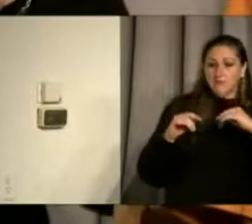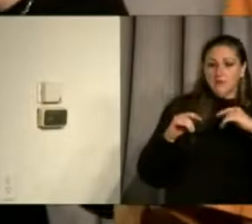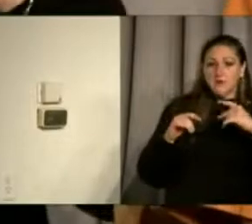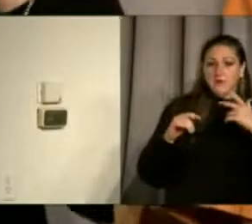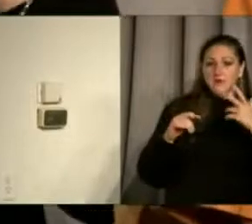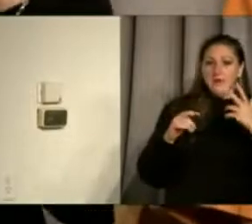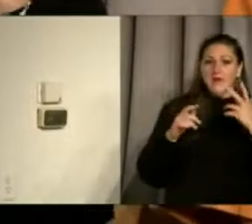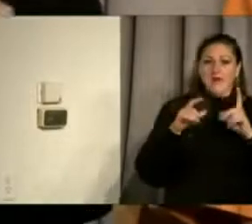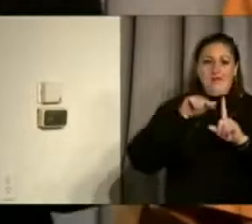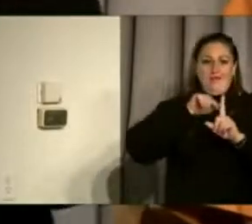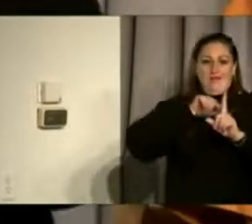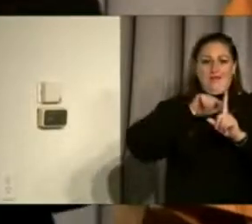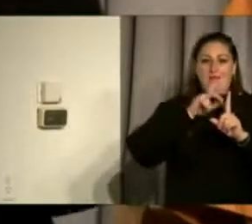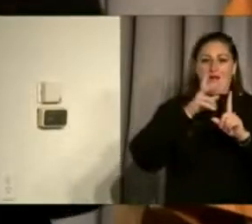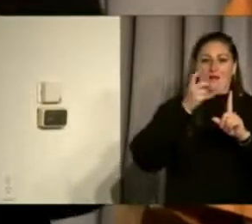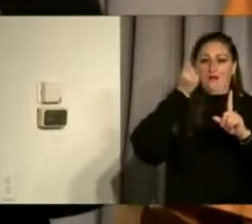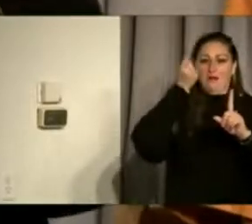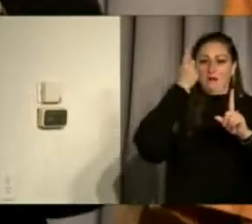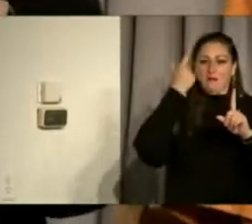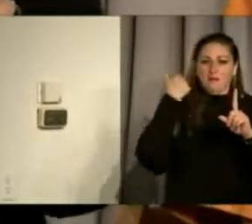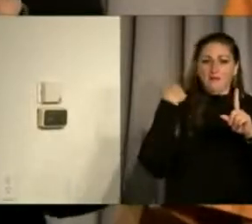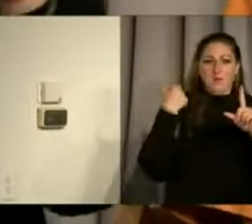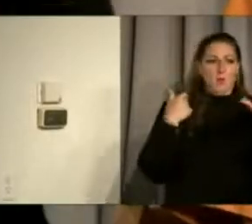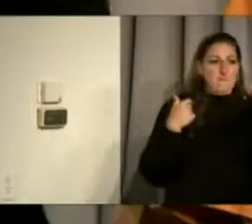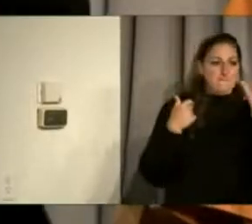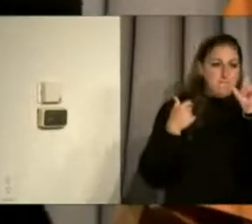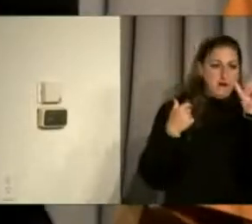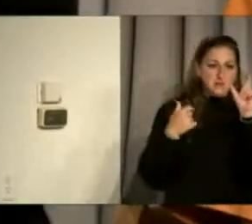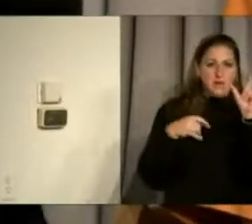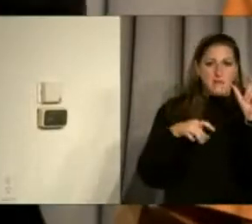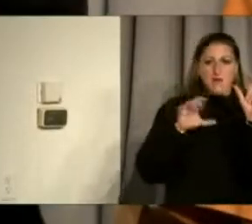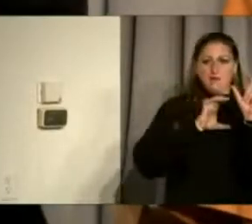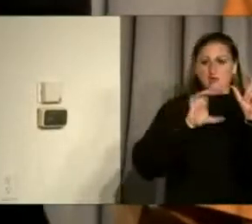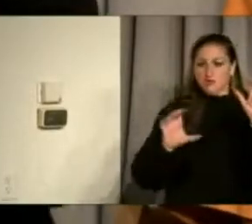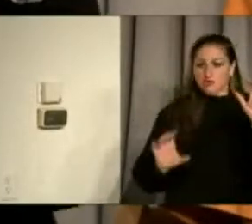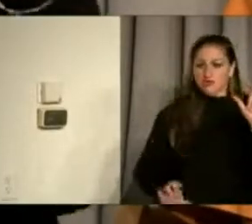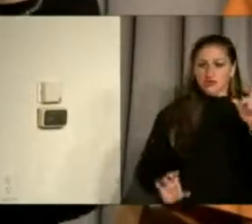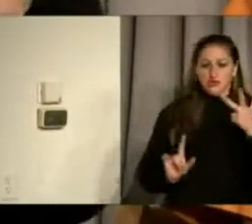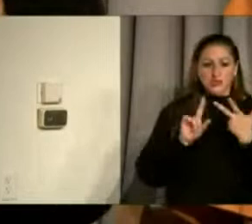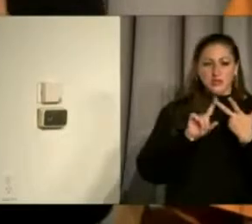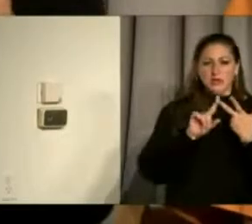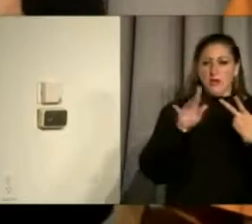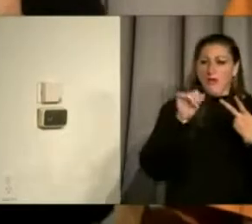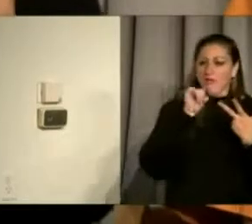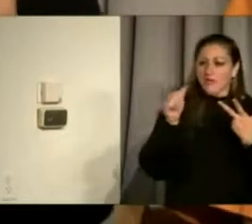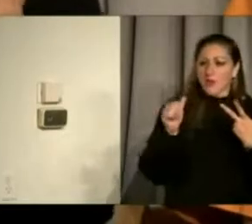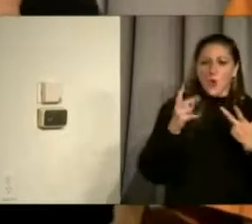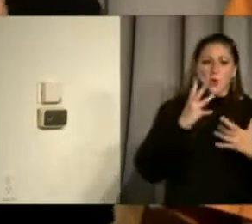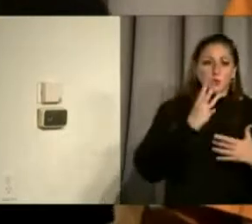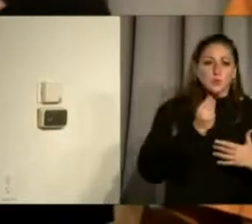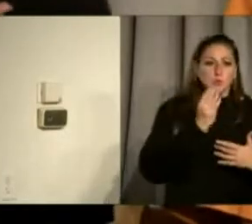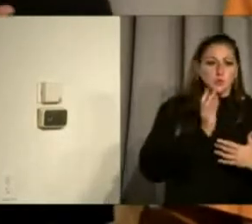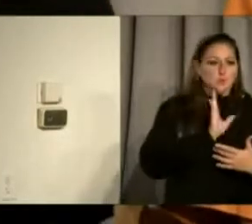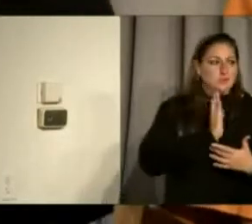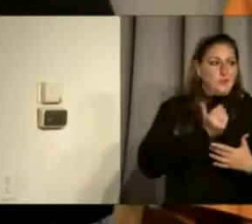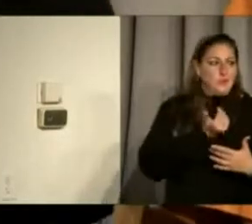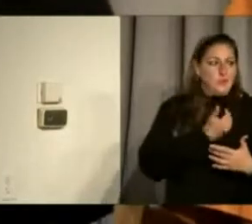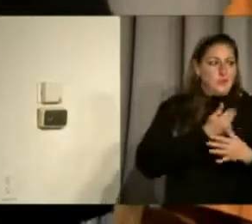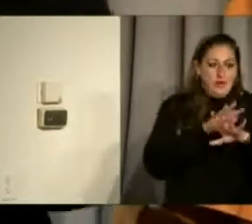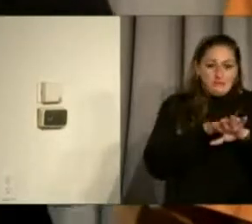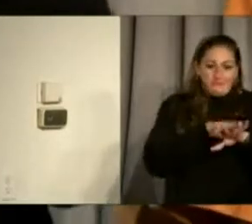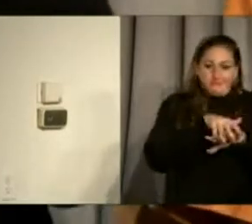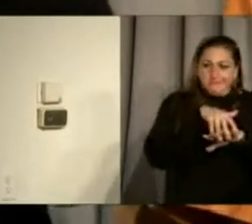weren't Christians, meaning they weren't Muslims, they weren't Jewish. We were original peoples